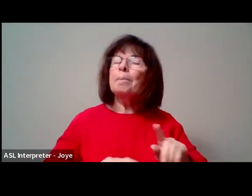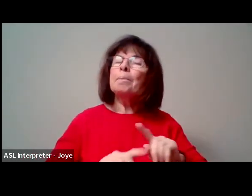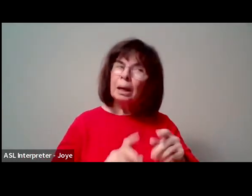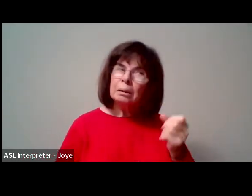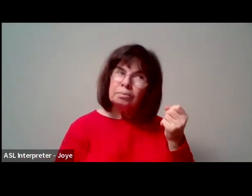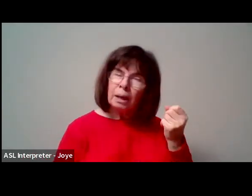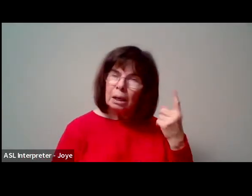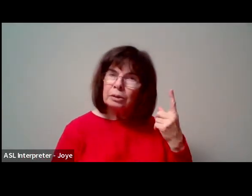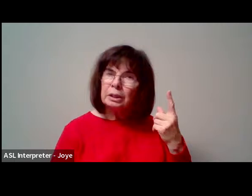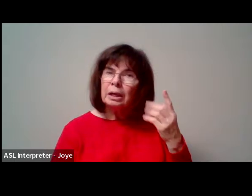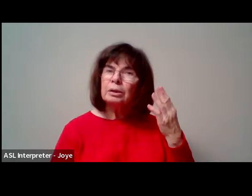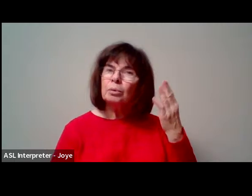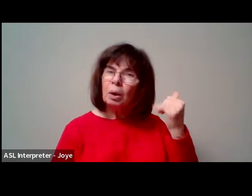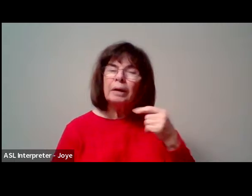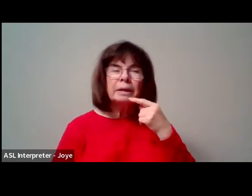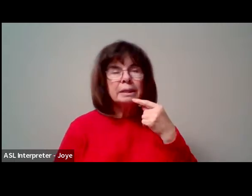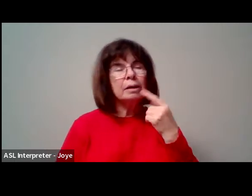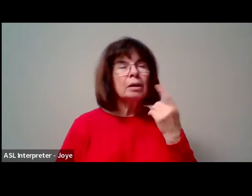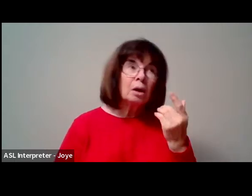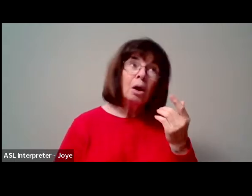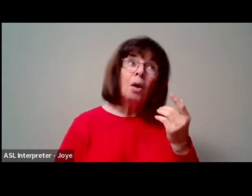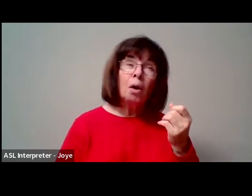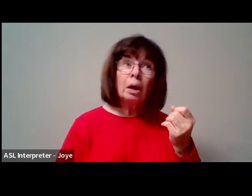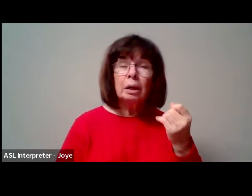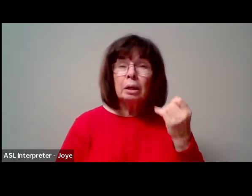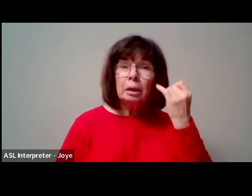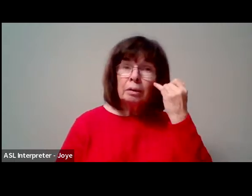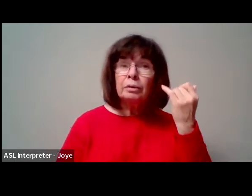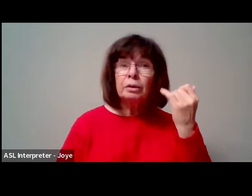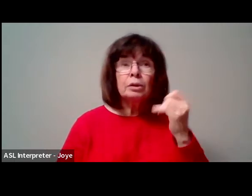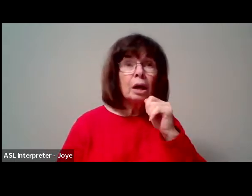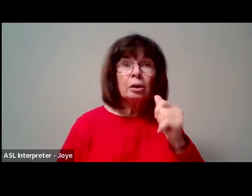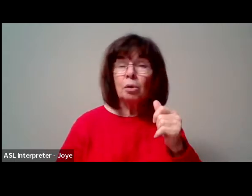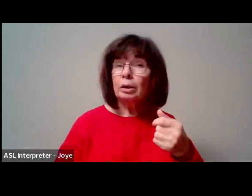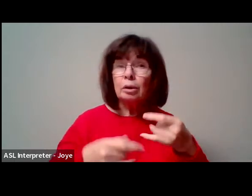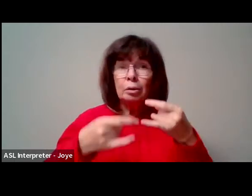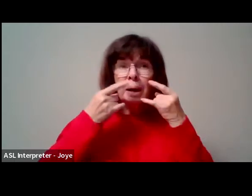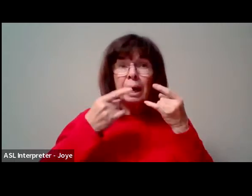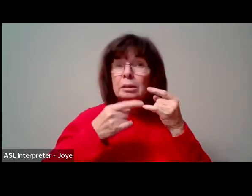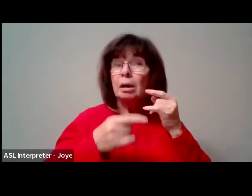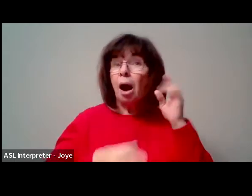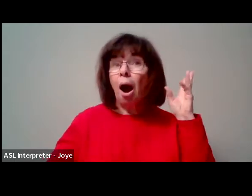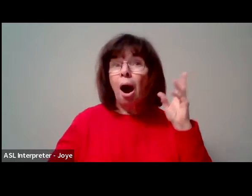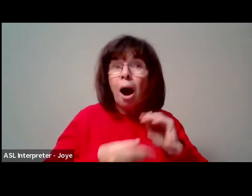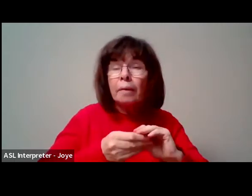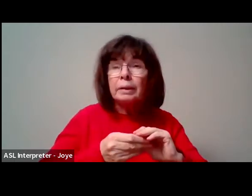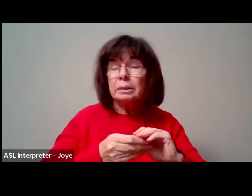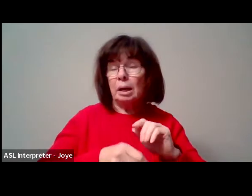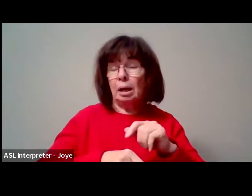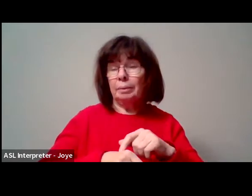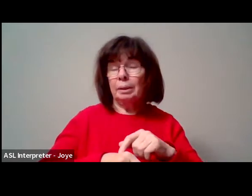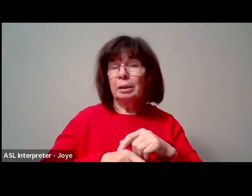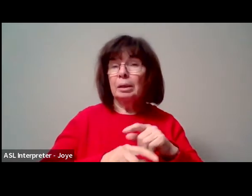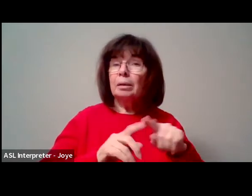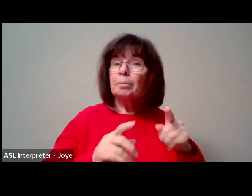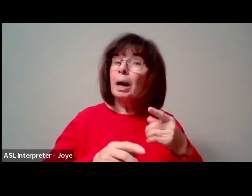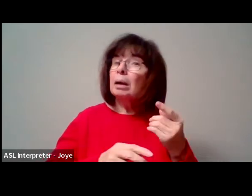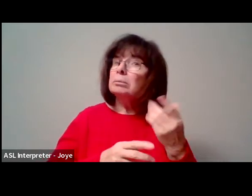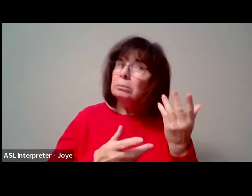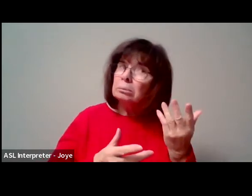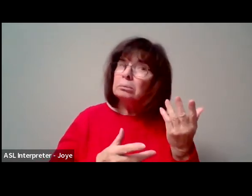makes sense to say, okay, I get it if you're not going to mask everywhere all the time, but during